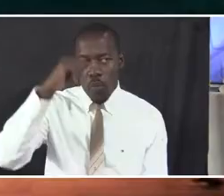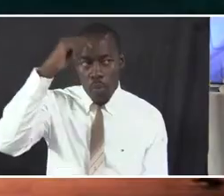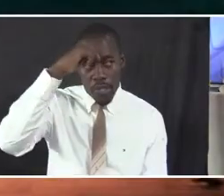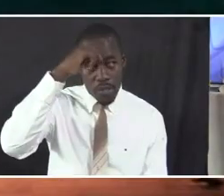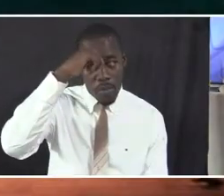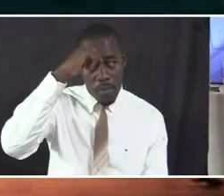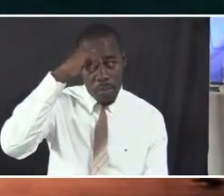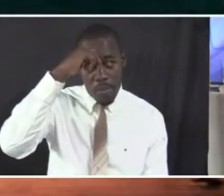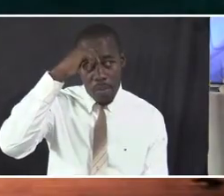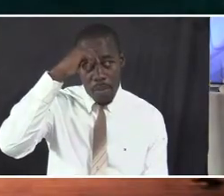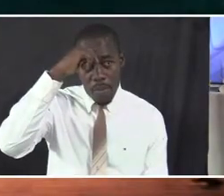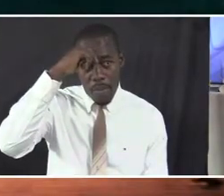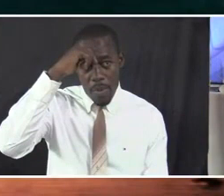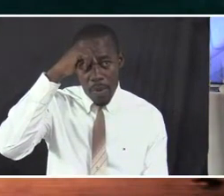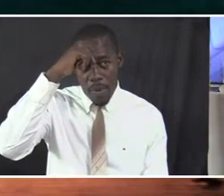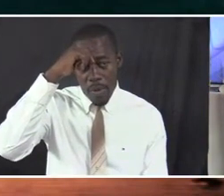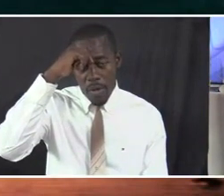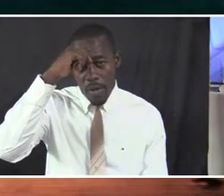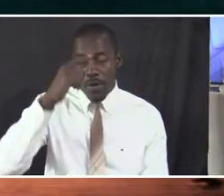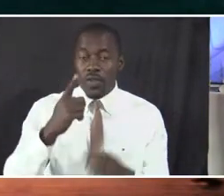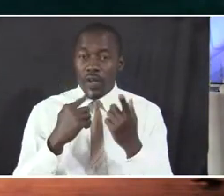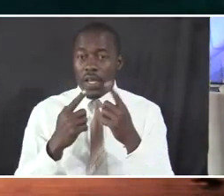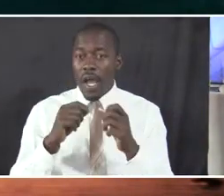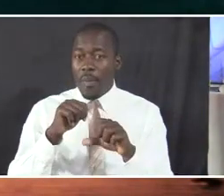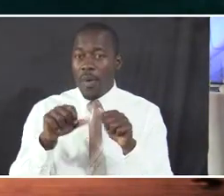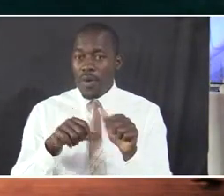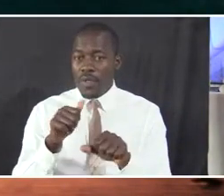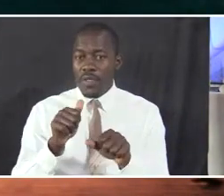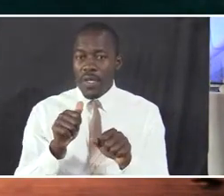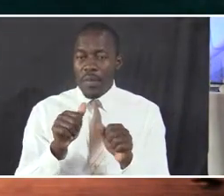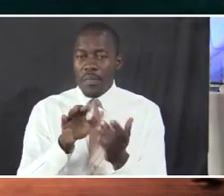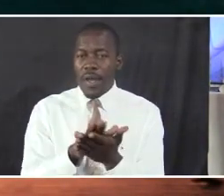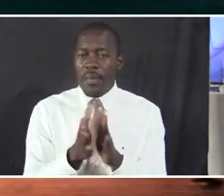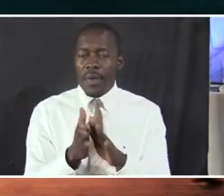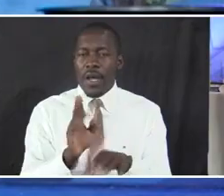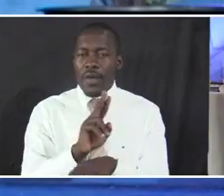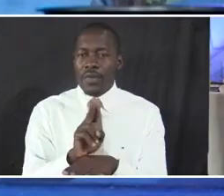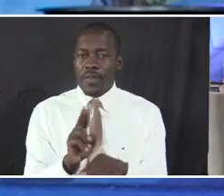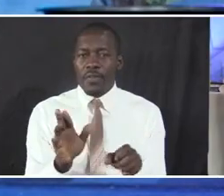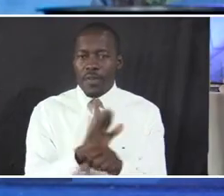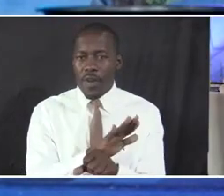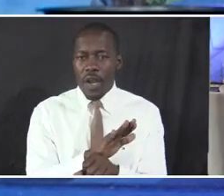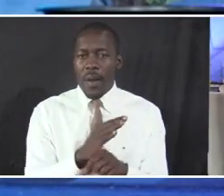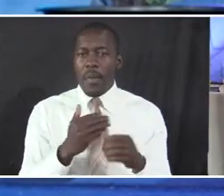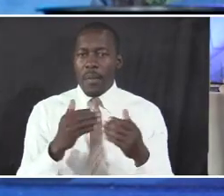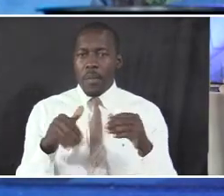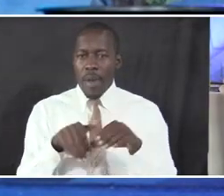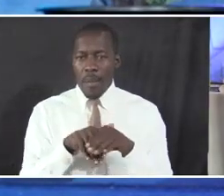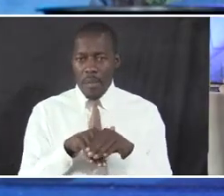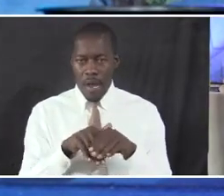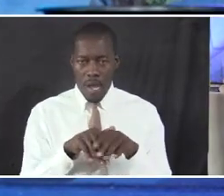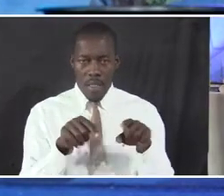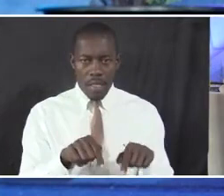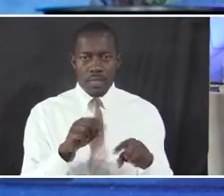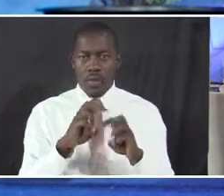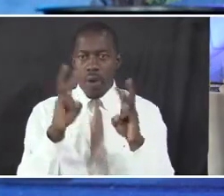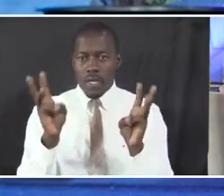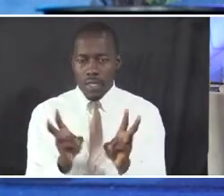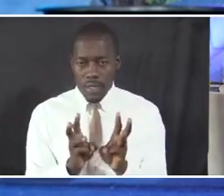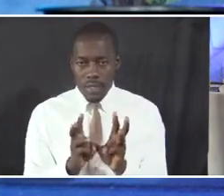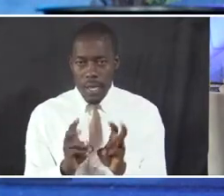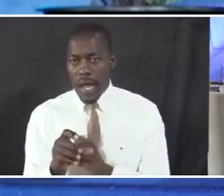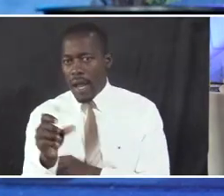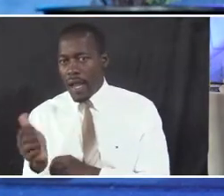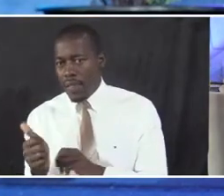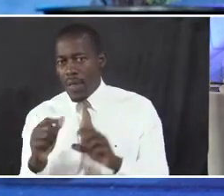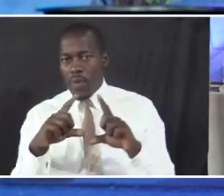favor of God and men. So we are talking about being a useful citizen or being a useful person in this world. In other words,